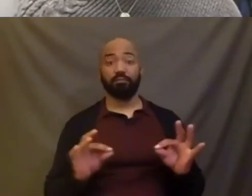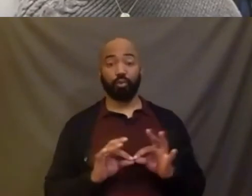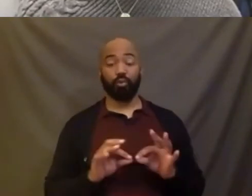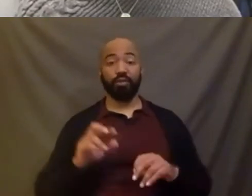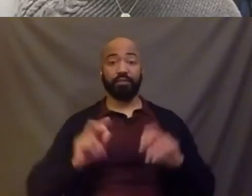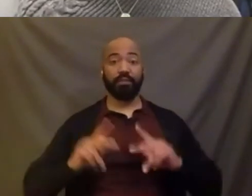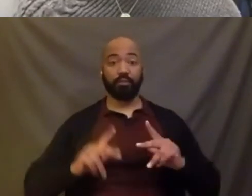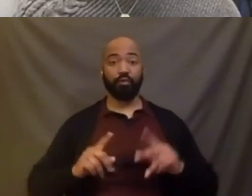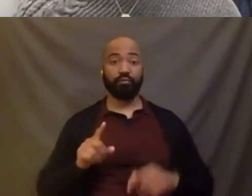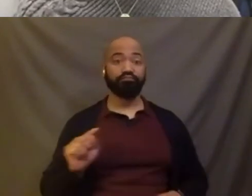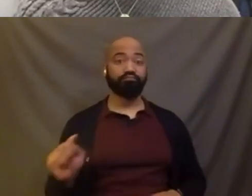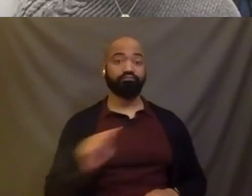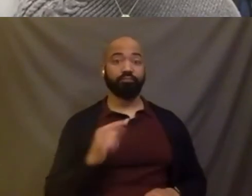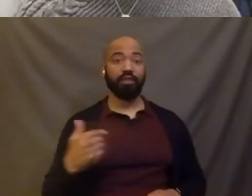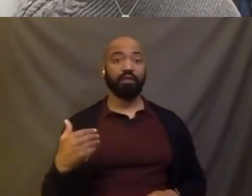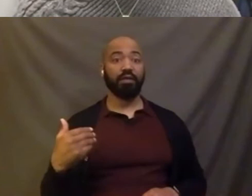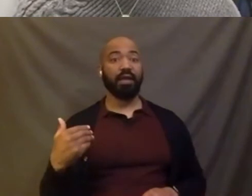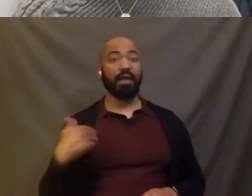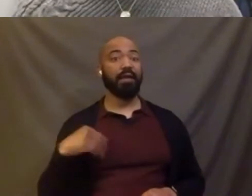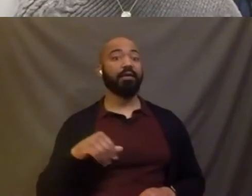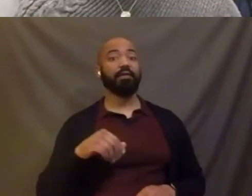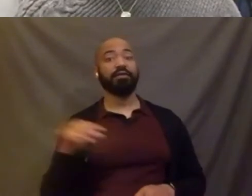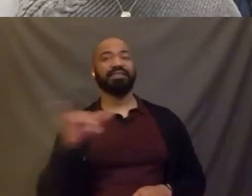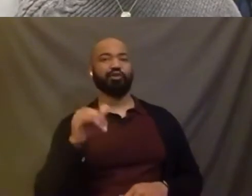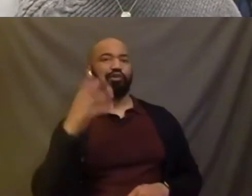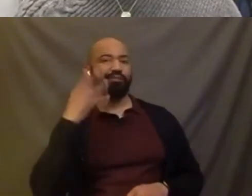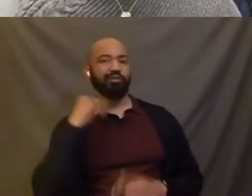have had similar reactions to other vaccinations.